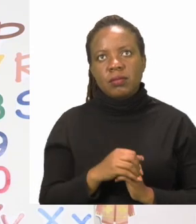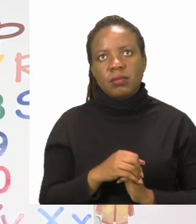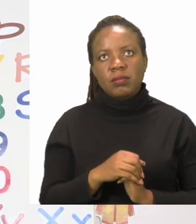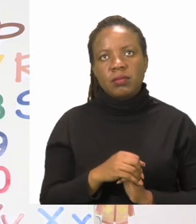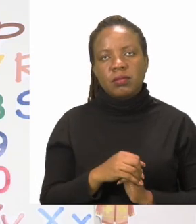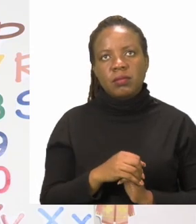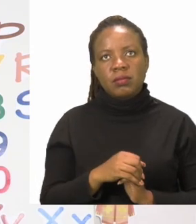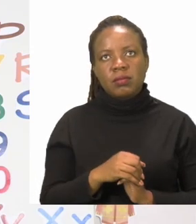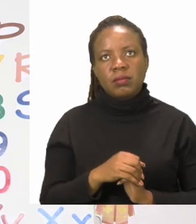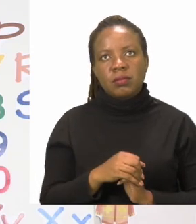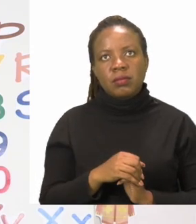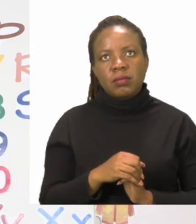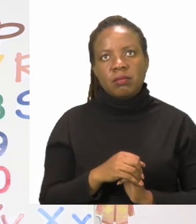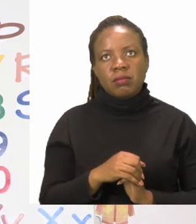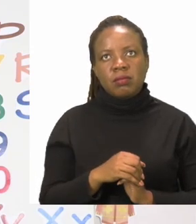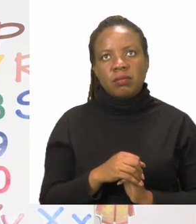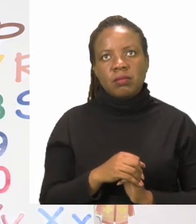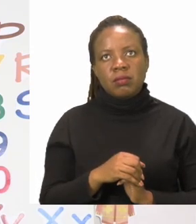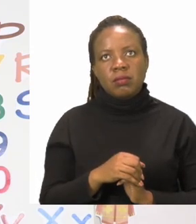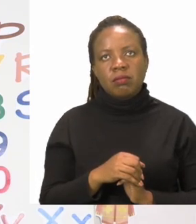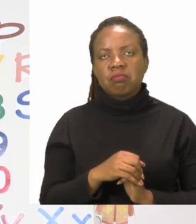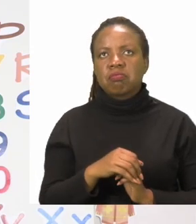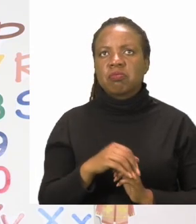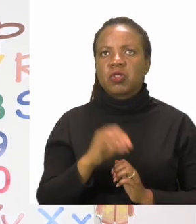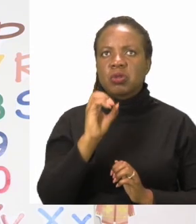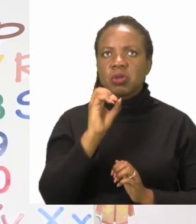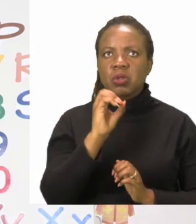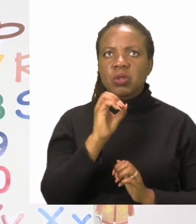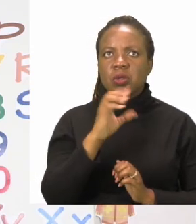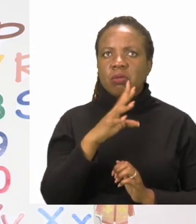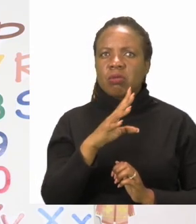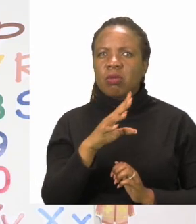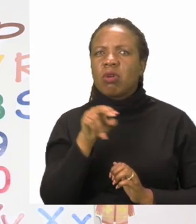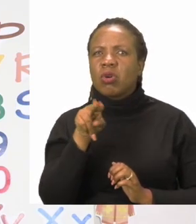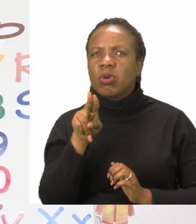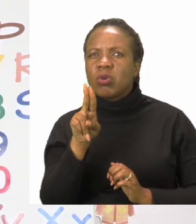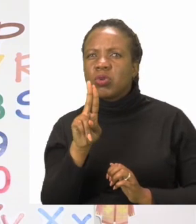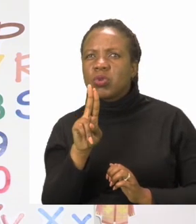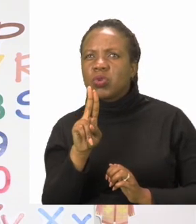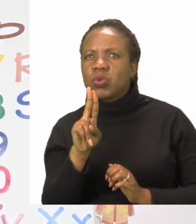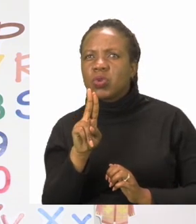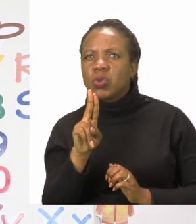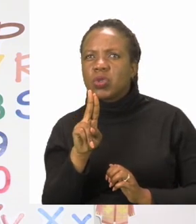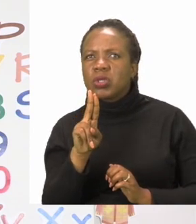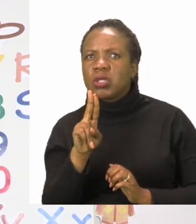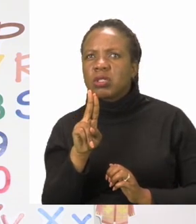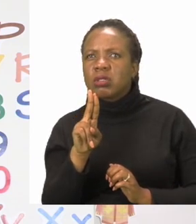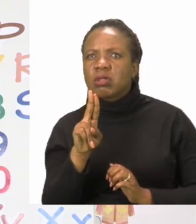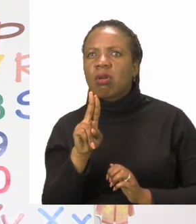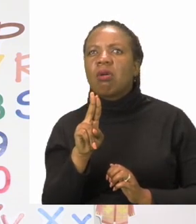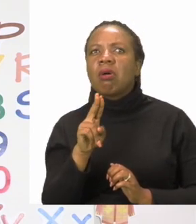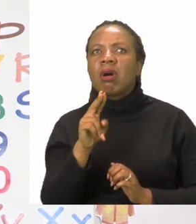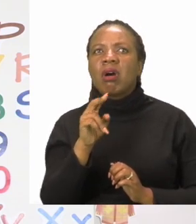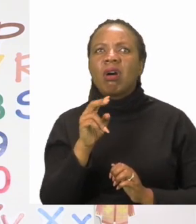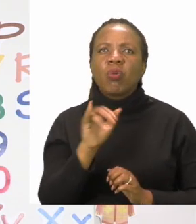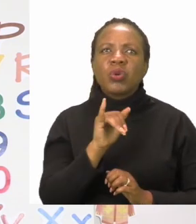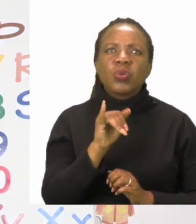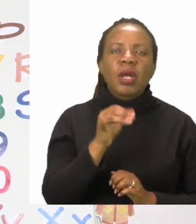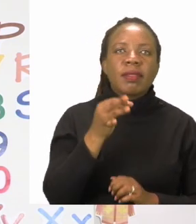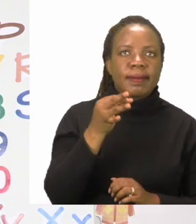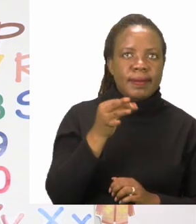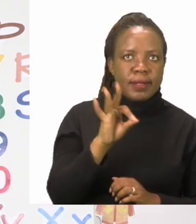the tens and 9 for the units because we started at units and there's